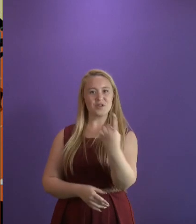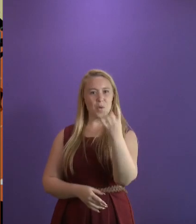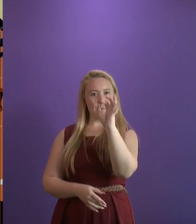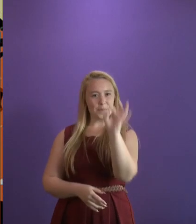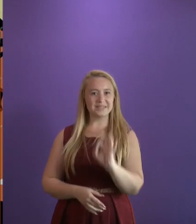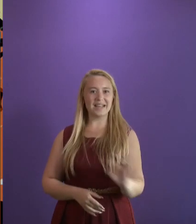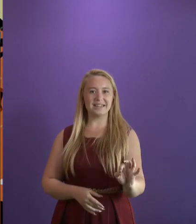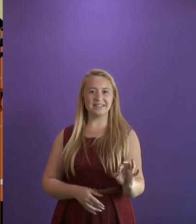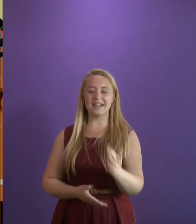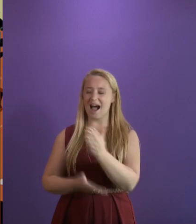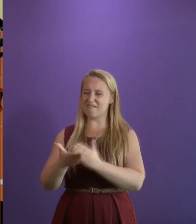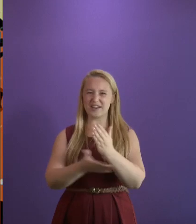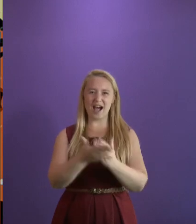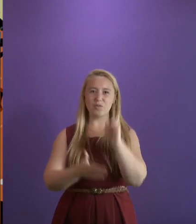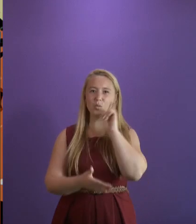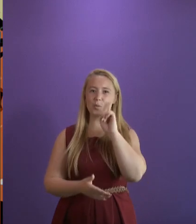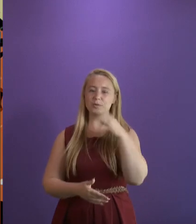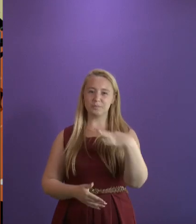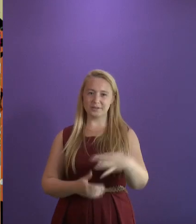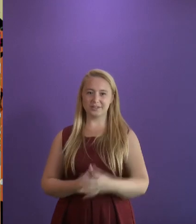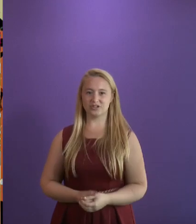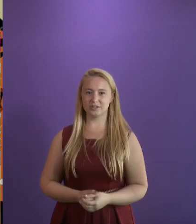female representation.